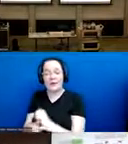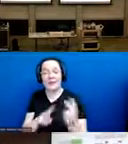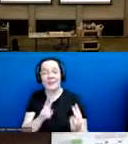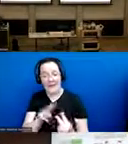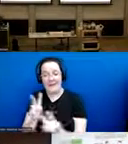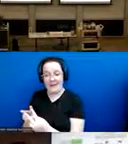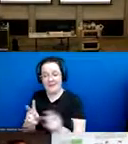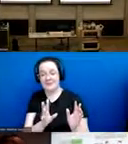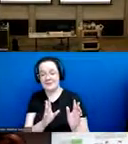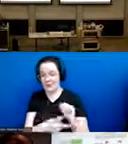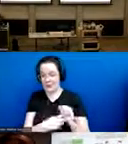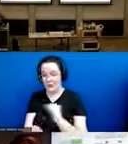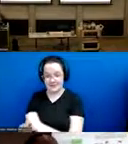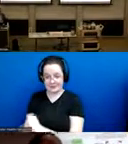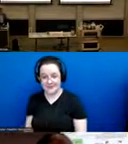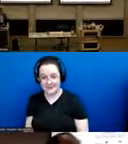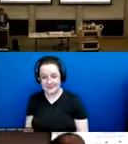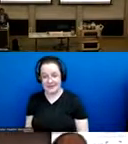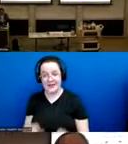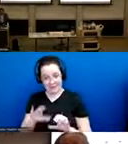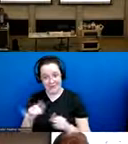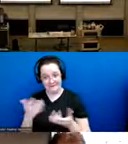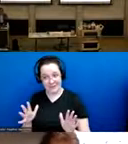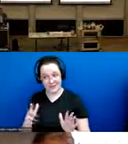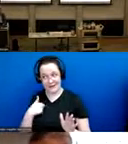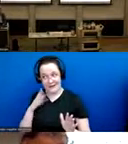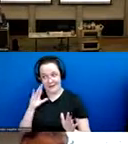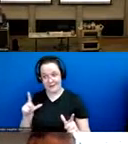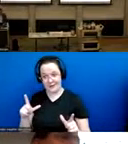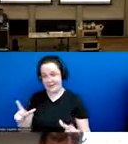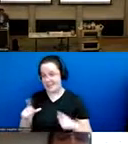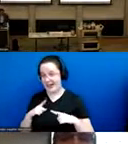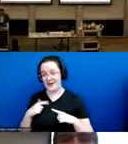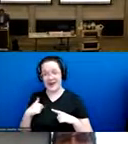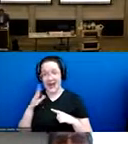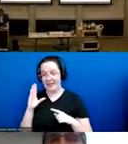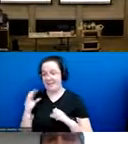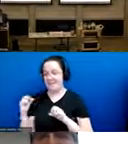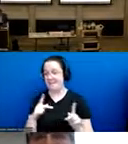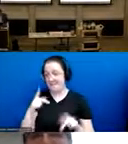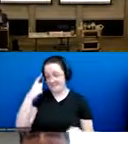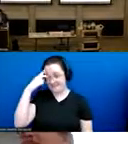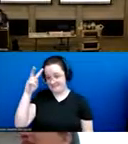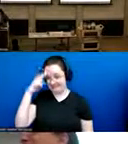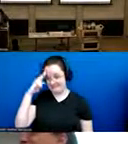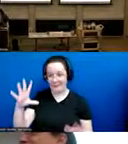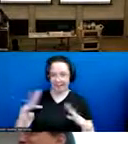as well. I guess if we do that, then I will retire. And then I will go and live in Mexico back in the So that will be